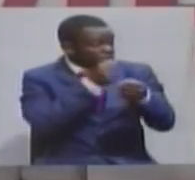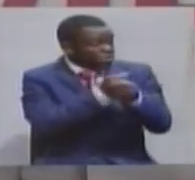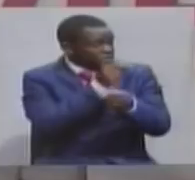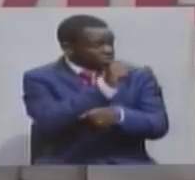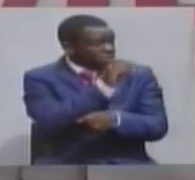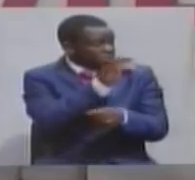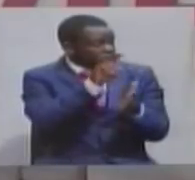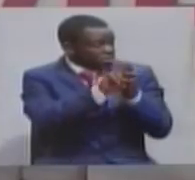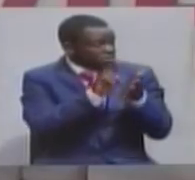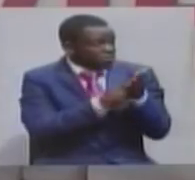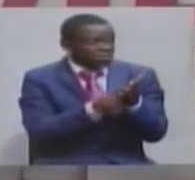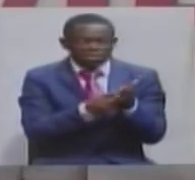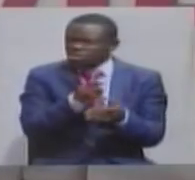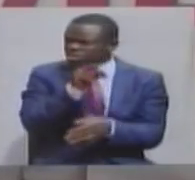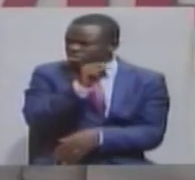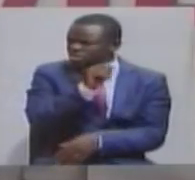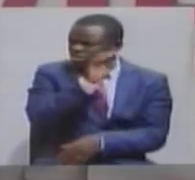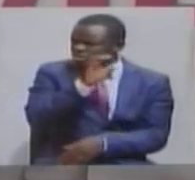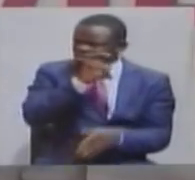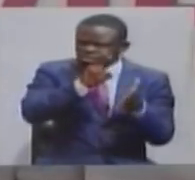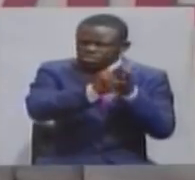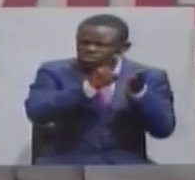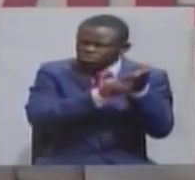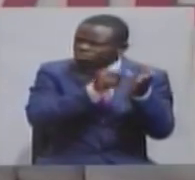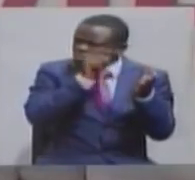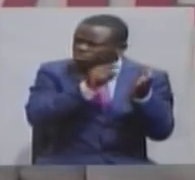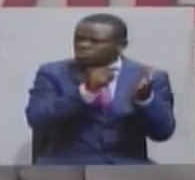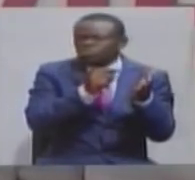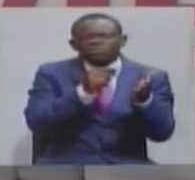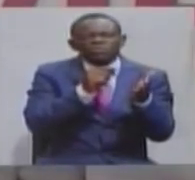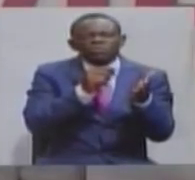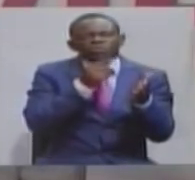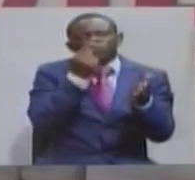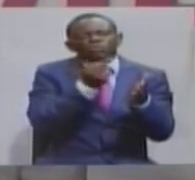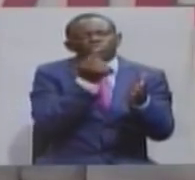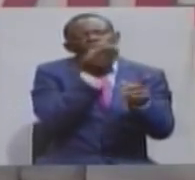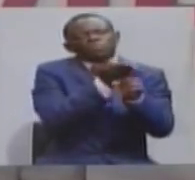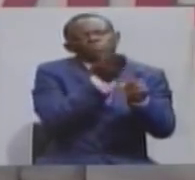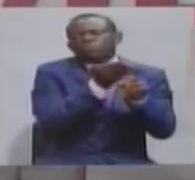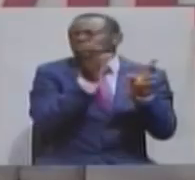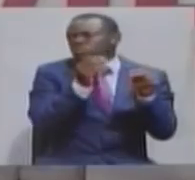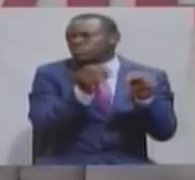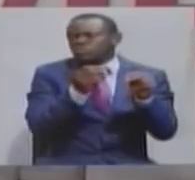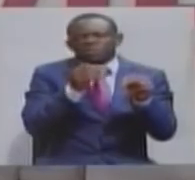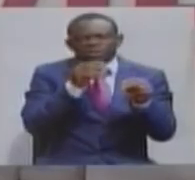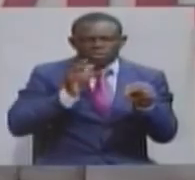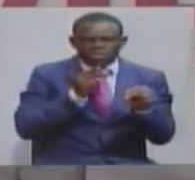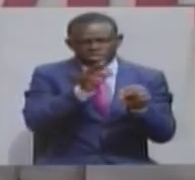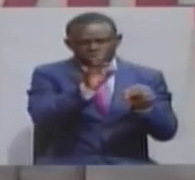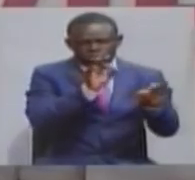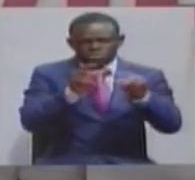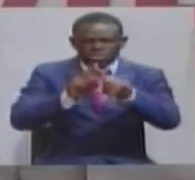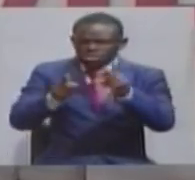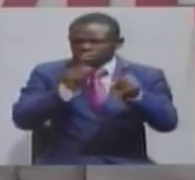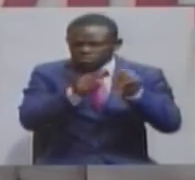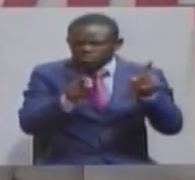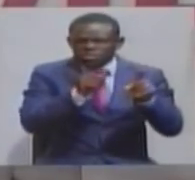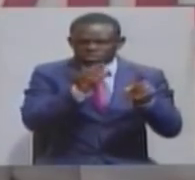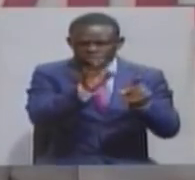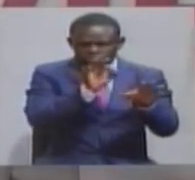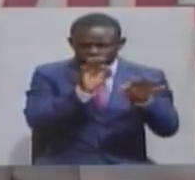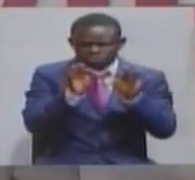the NCC was just part of the many documents that the technical committee put together by President Michael Sata had to look